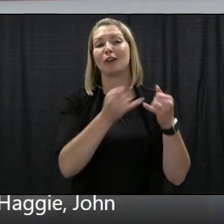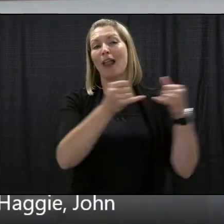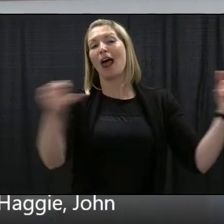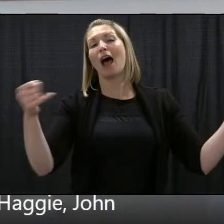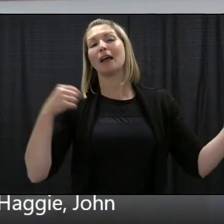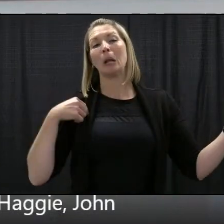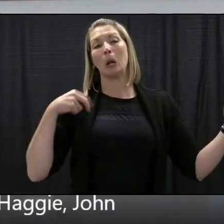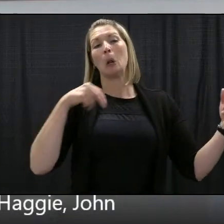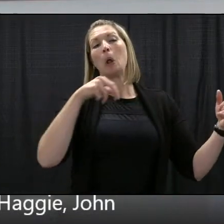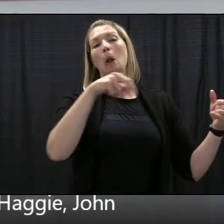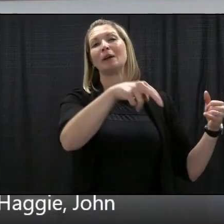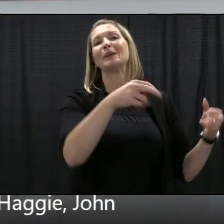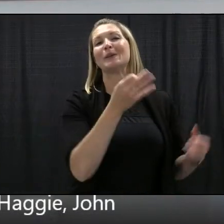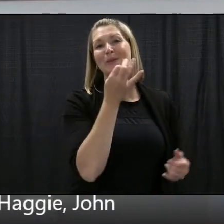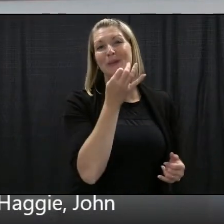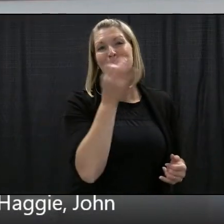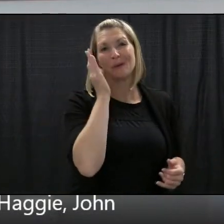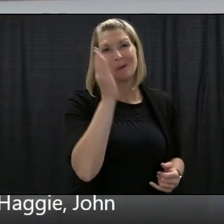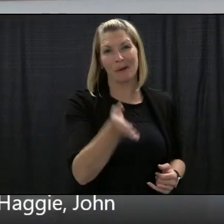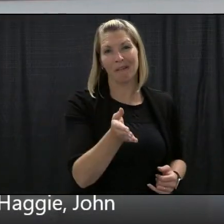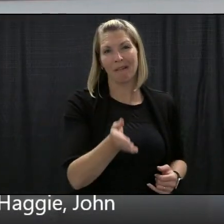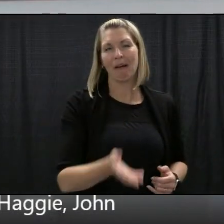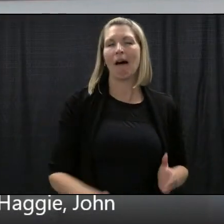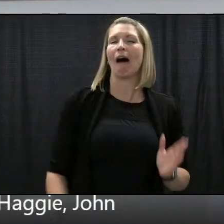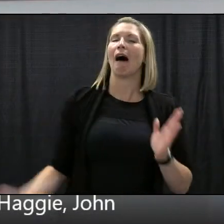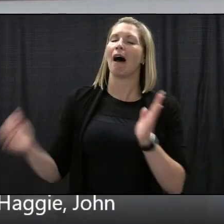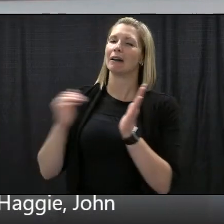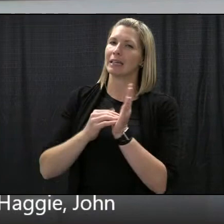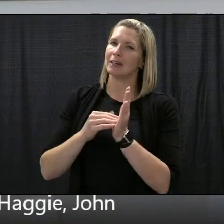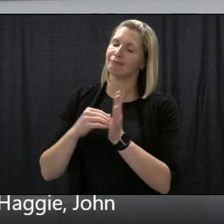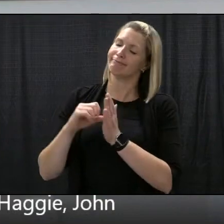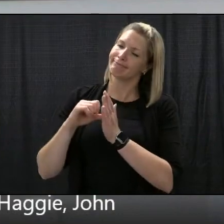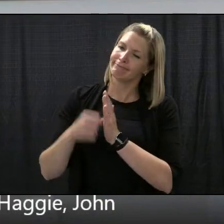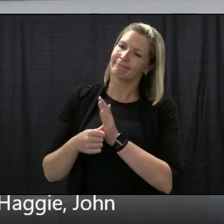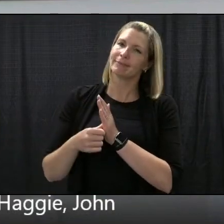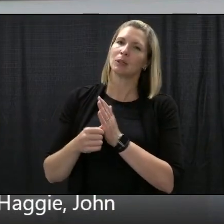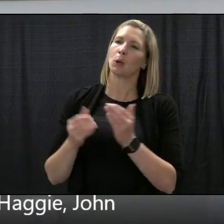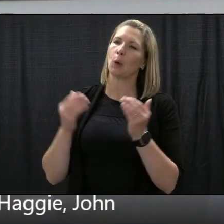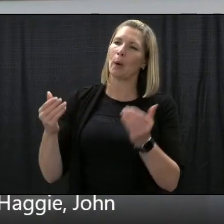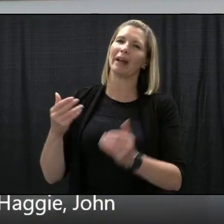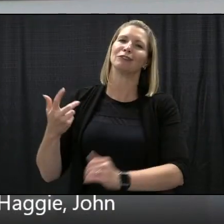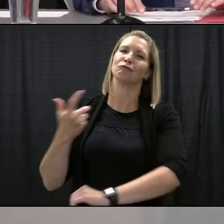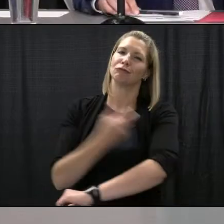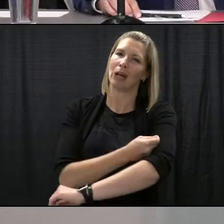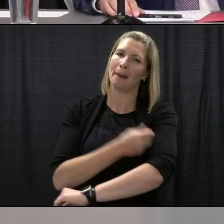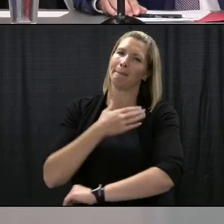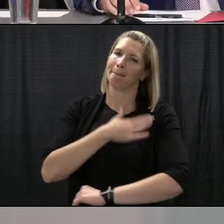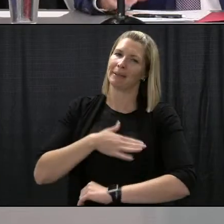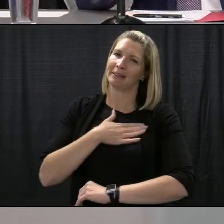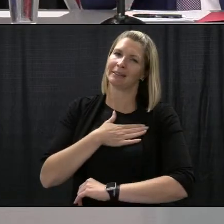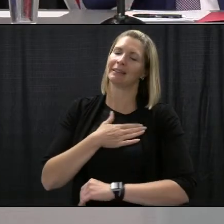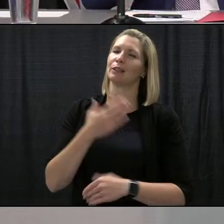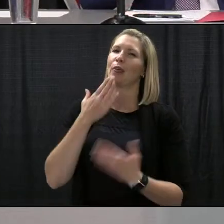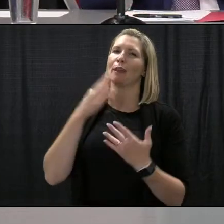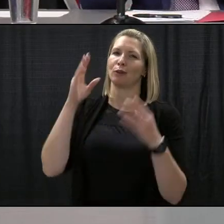your shot and continue to follow the public health guidelines. So thank you very much, Premier.